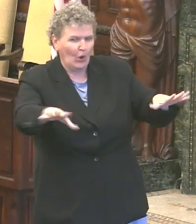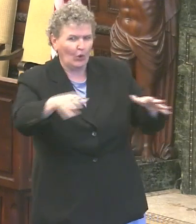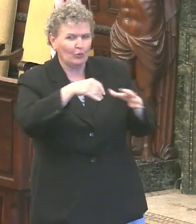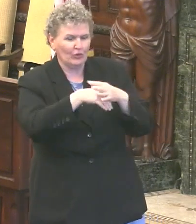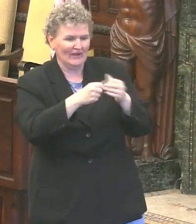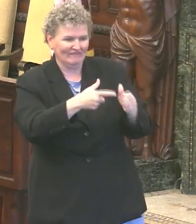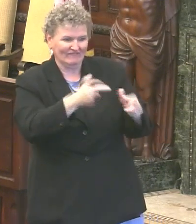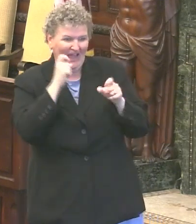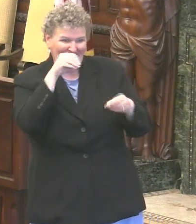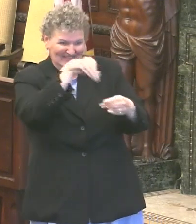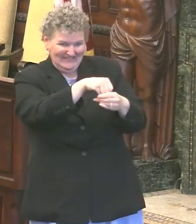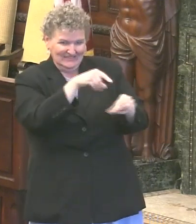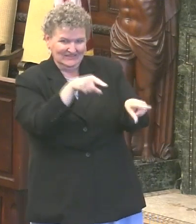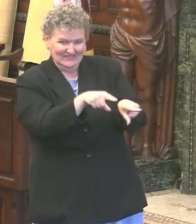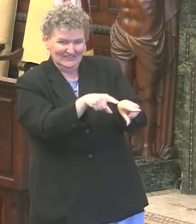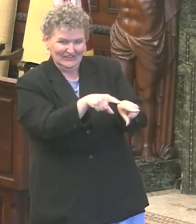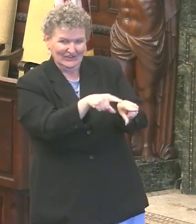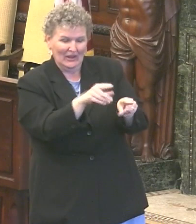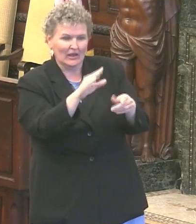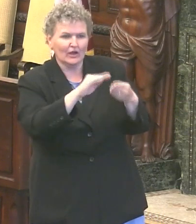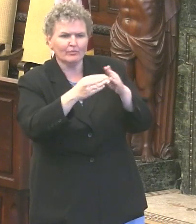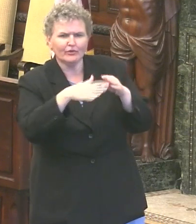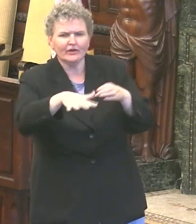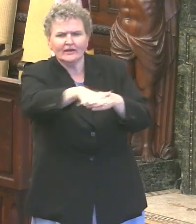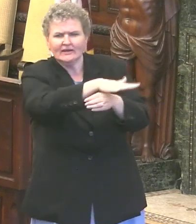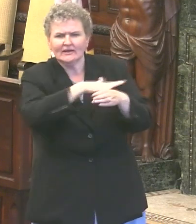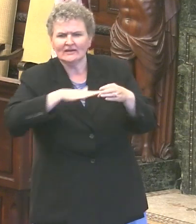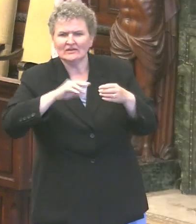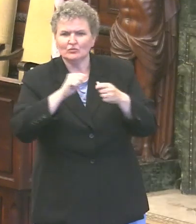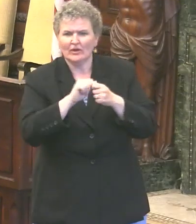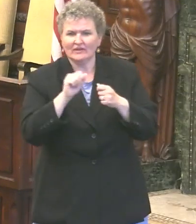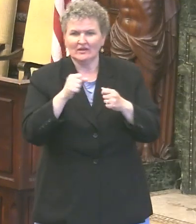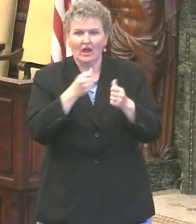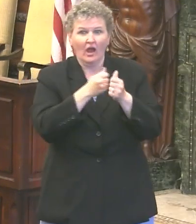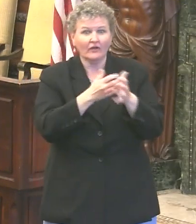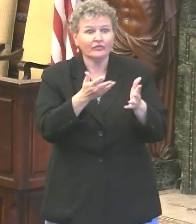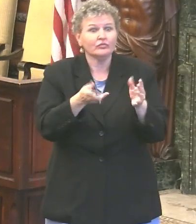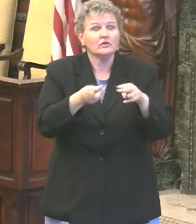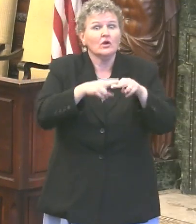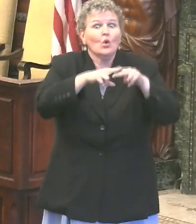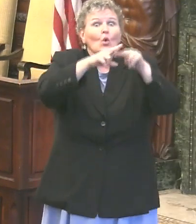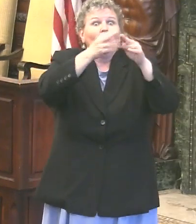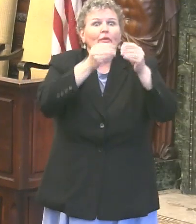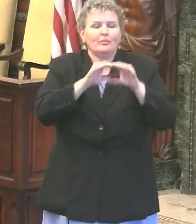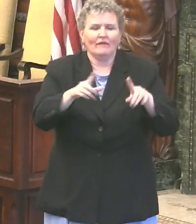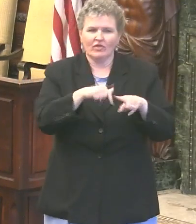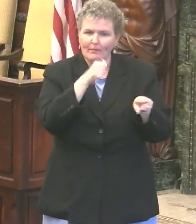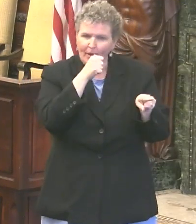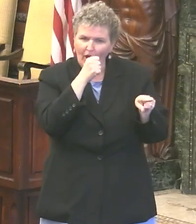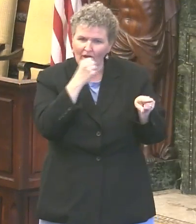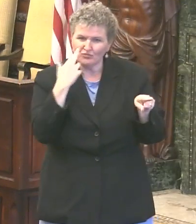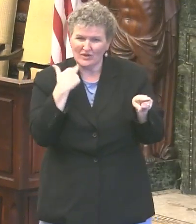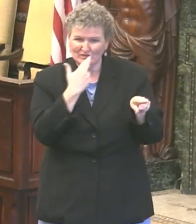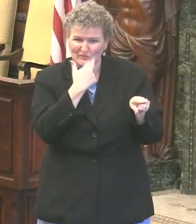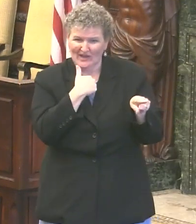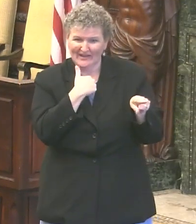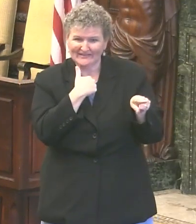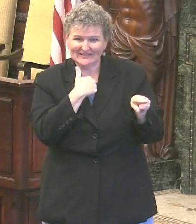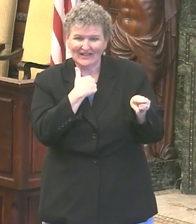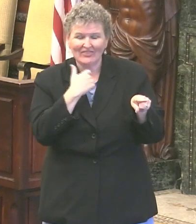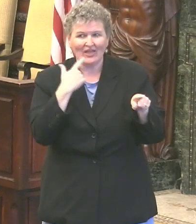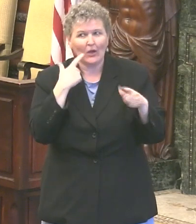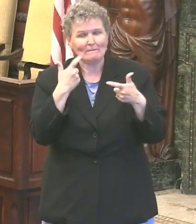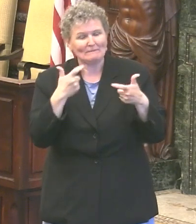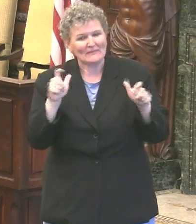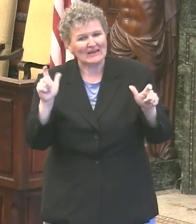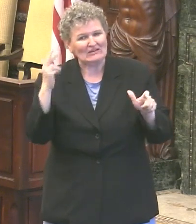well as outbreaks in other cities around the country. And in fact, they may have been the driving factor behind the major epidemics that are occurring now in the South